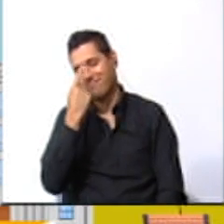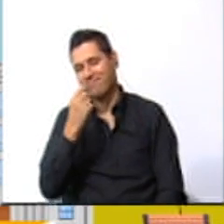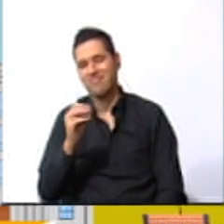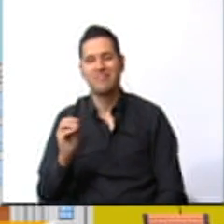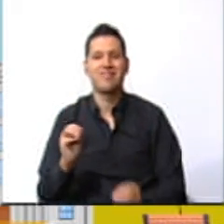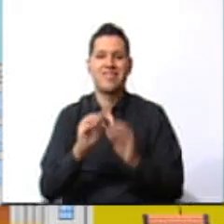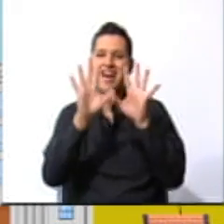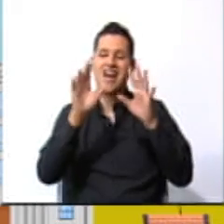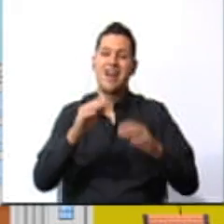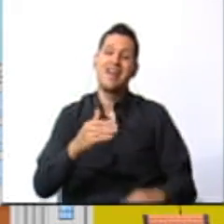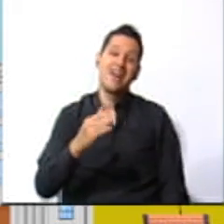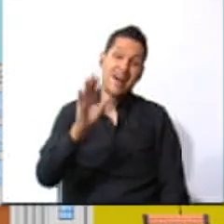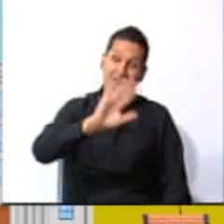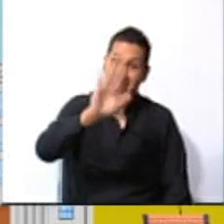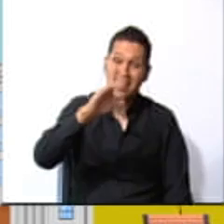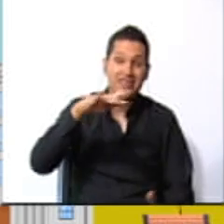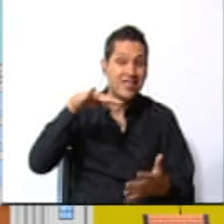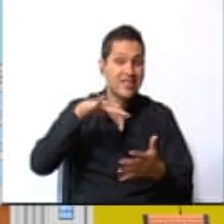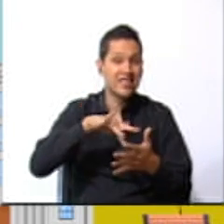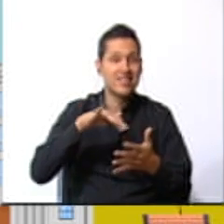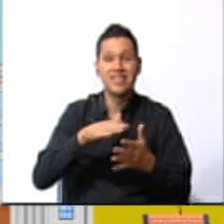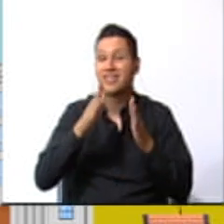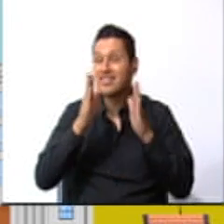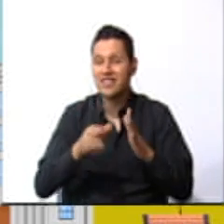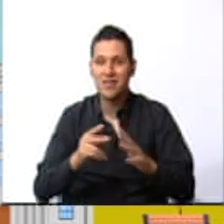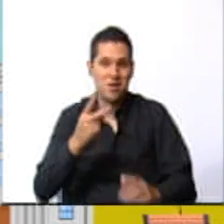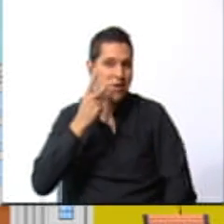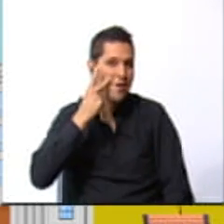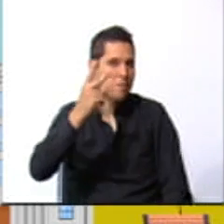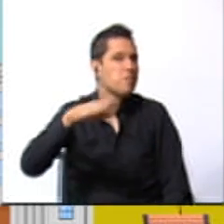Goodbye, students. See you next